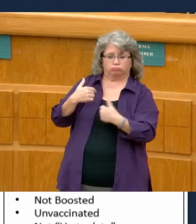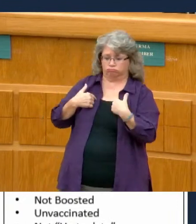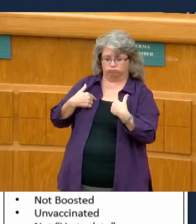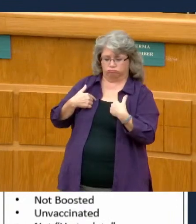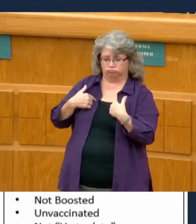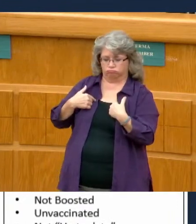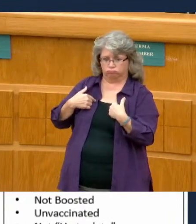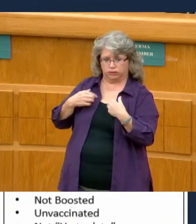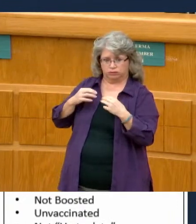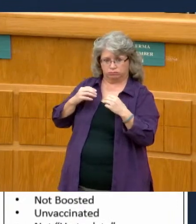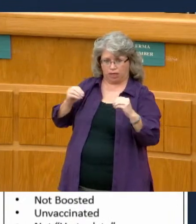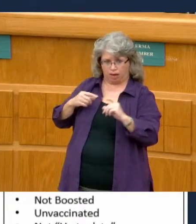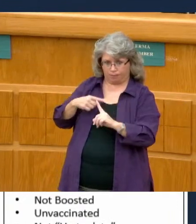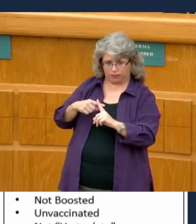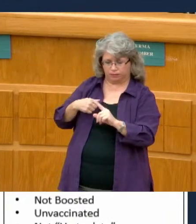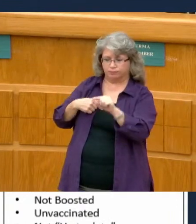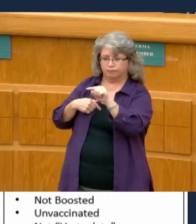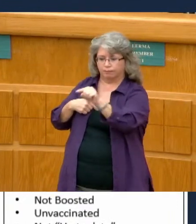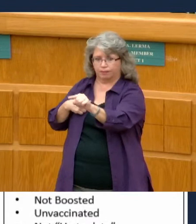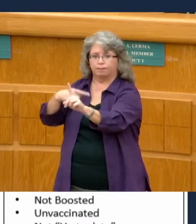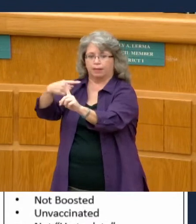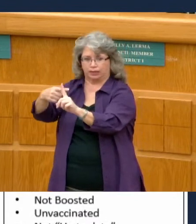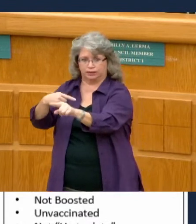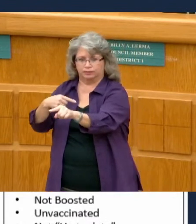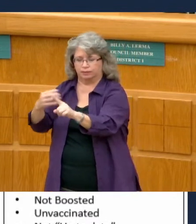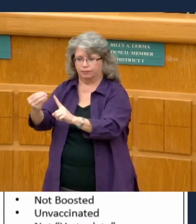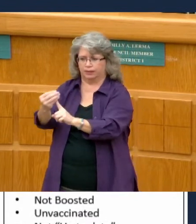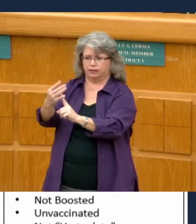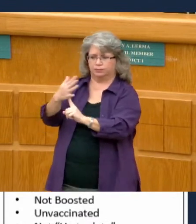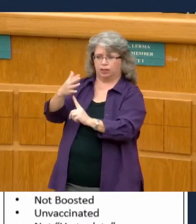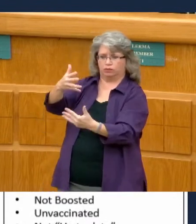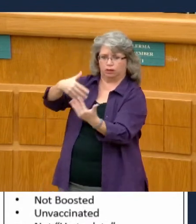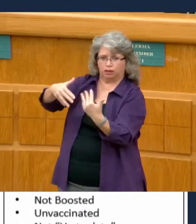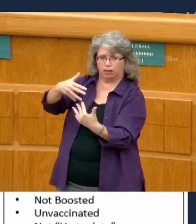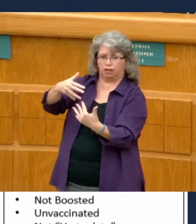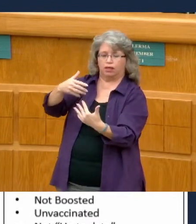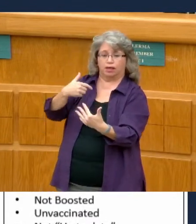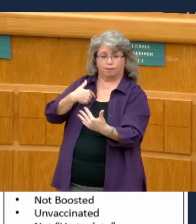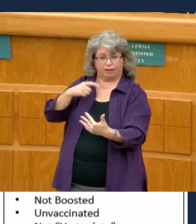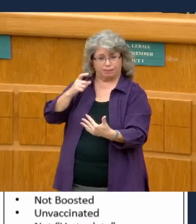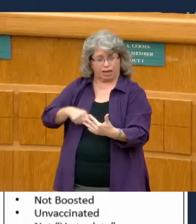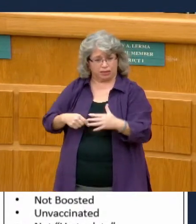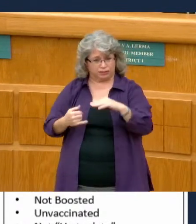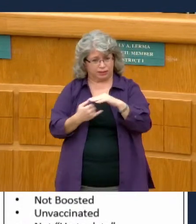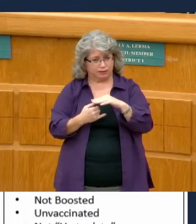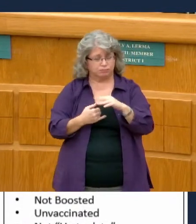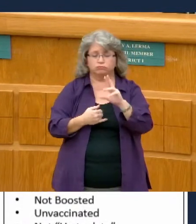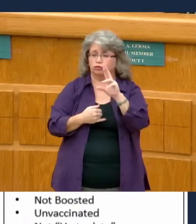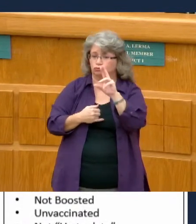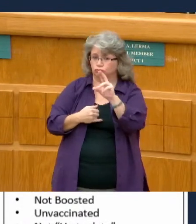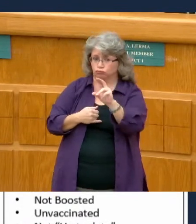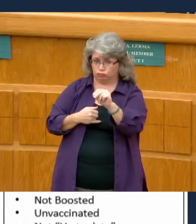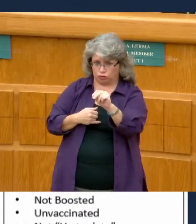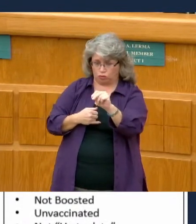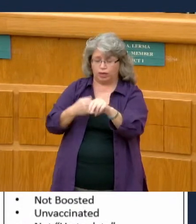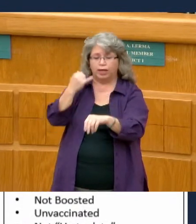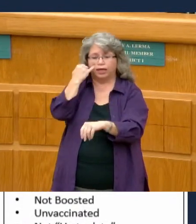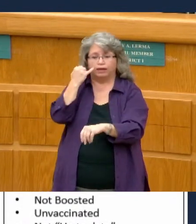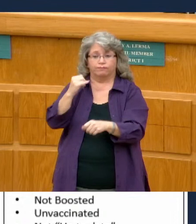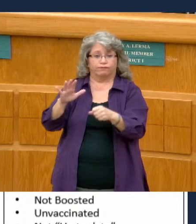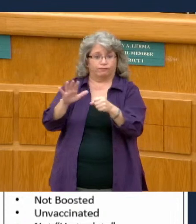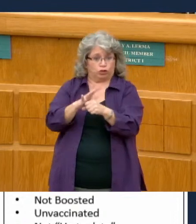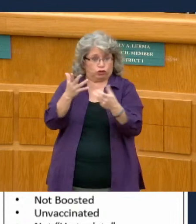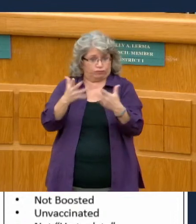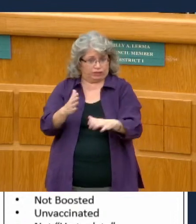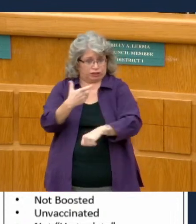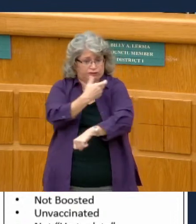have to go into quarantine? So no, you do not have to go into quarantine if you're fully vaccinated, if you